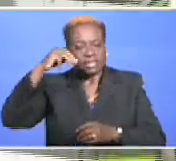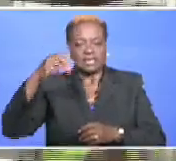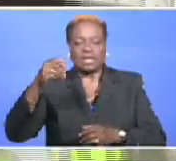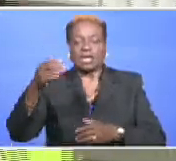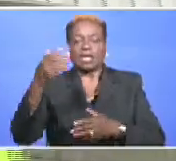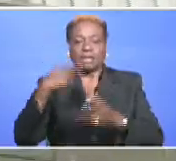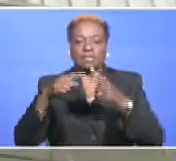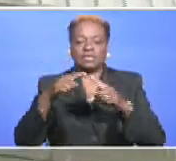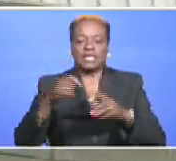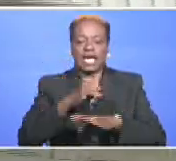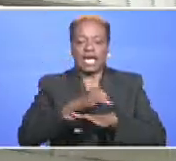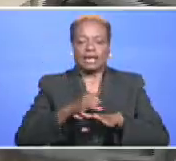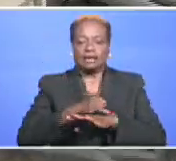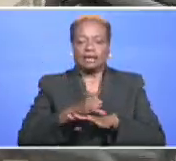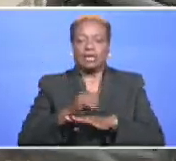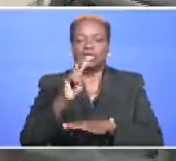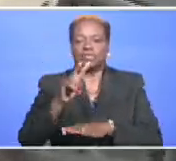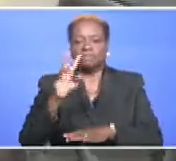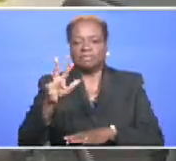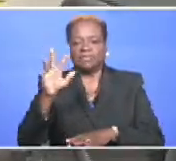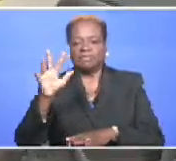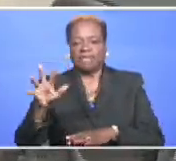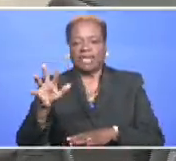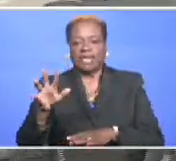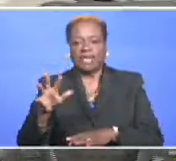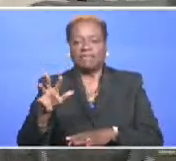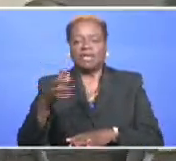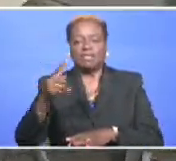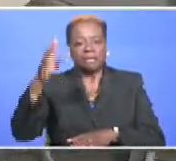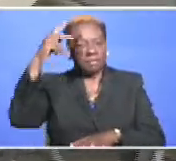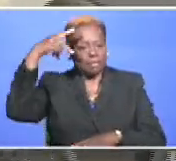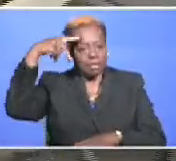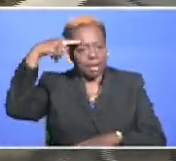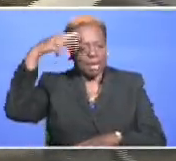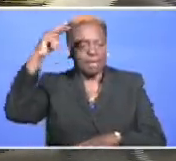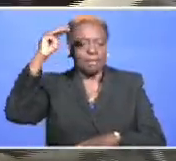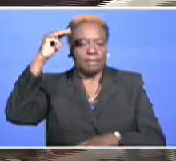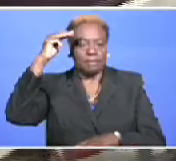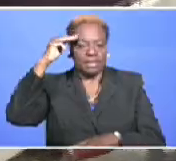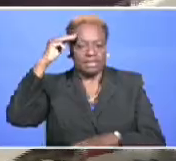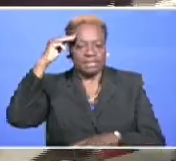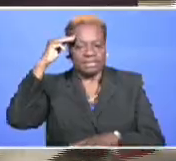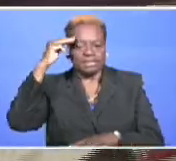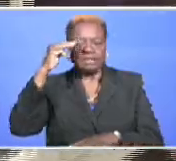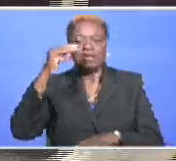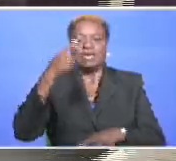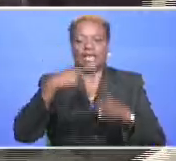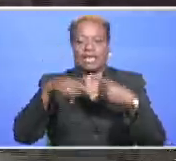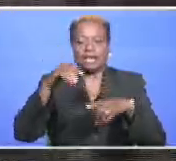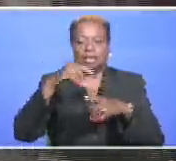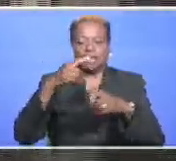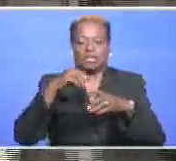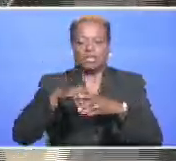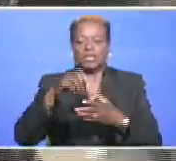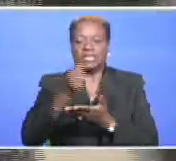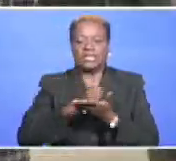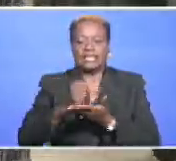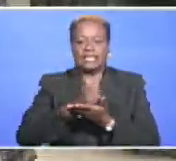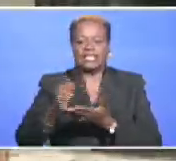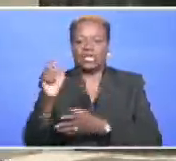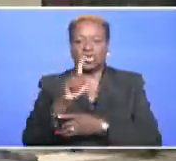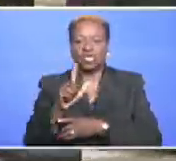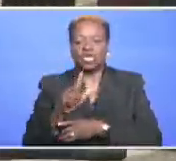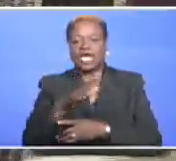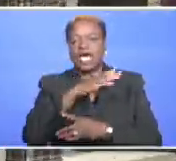around 2:55 p.m. when the Prime Minister departed American Airlines at the Huonora International Airport here in St. Lucia and was greeted by